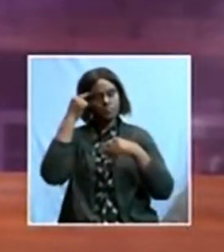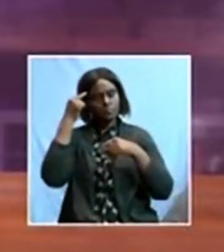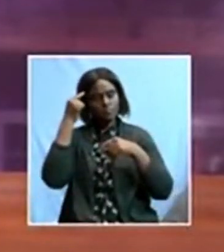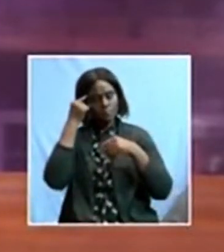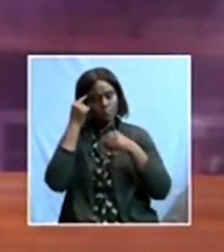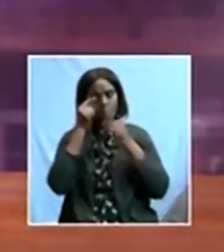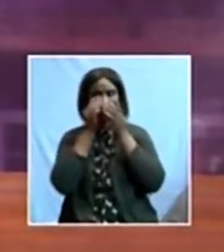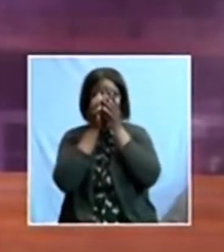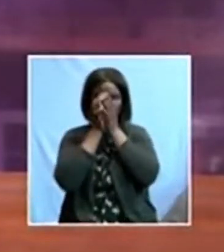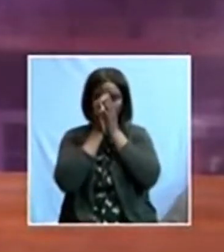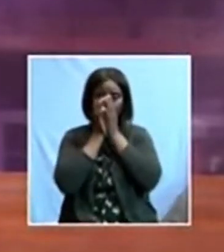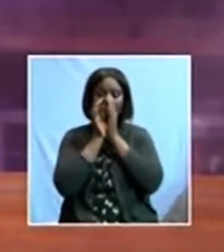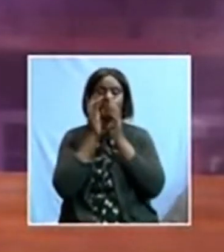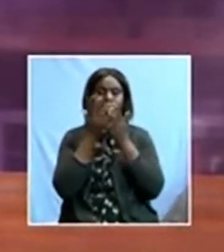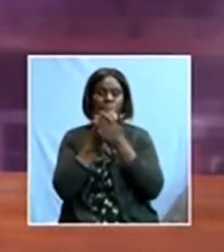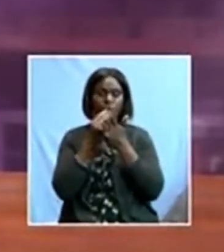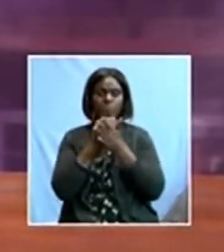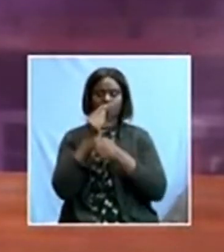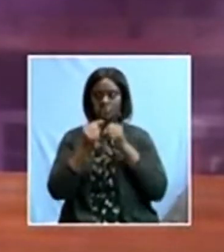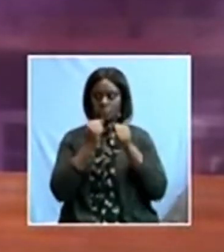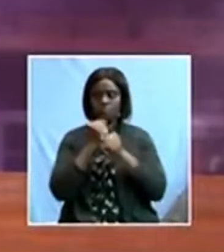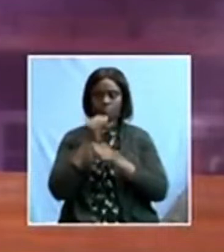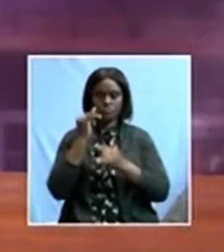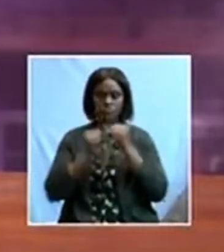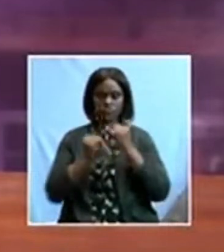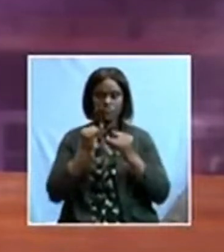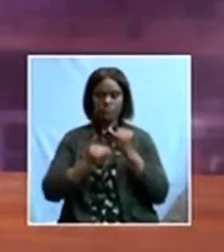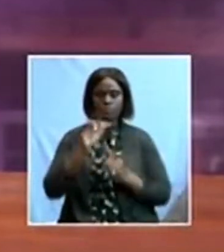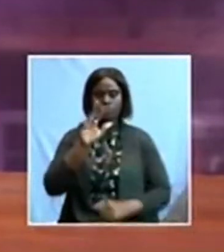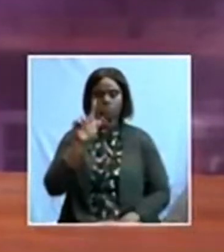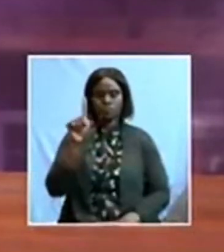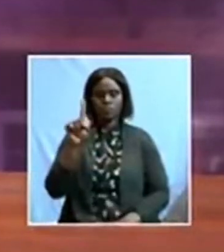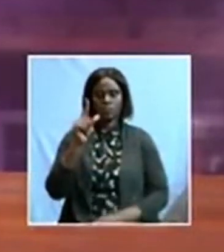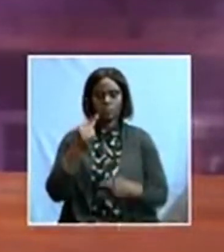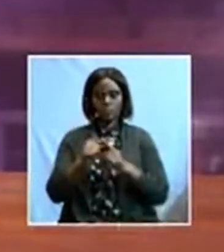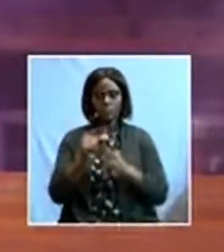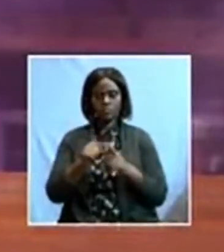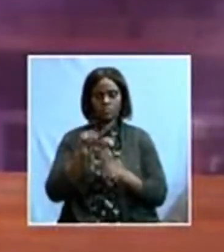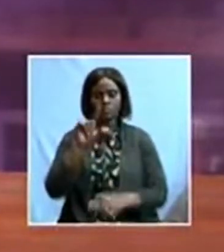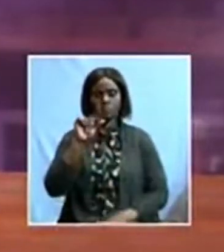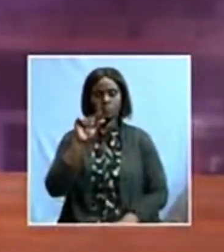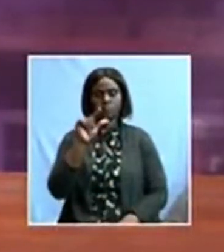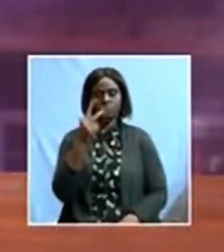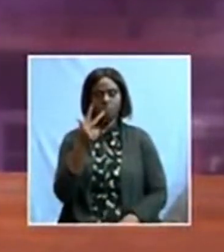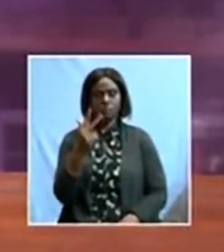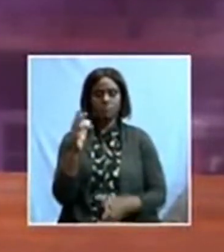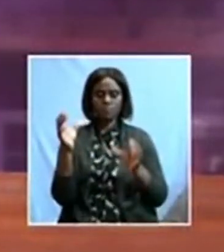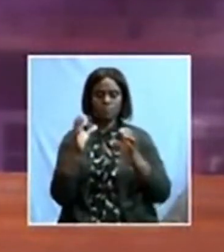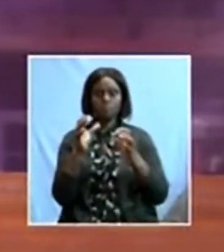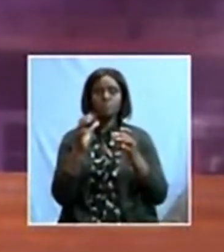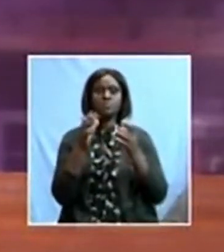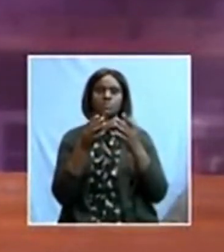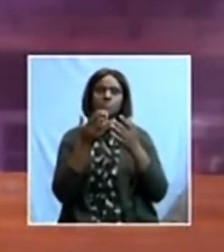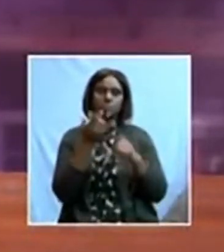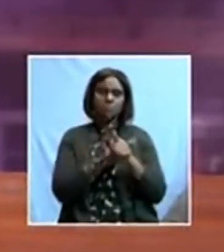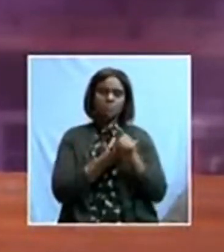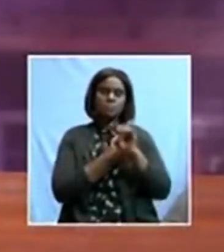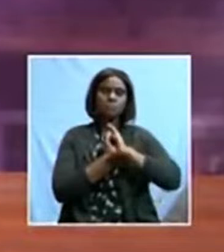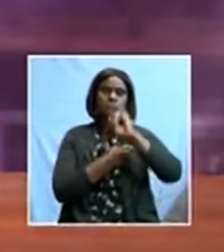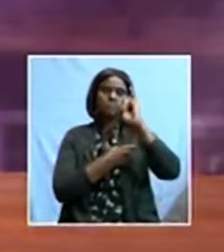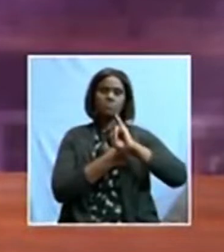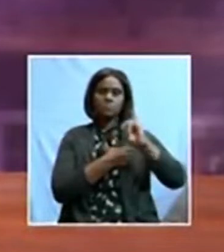the local authorities for the financial year ended 31st December 2023. Earlier, the committee did receive submissions from